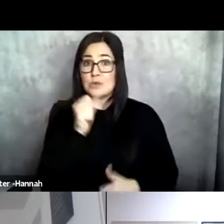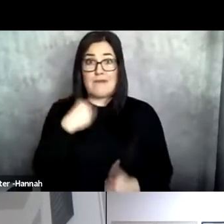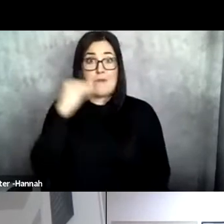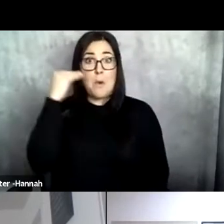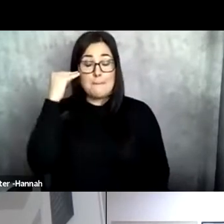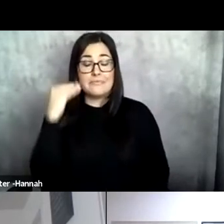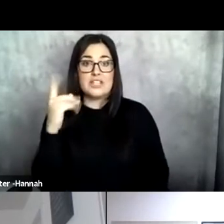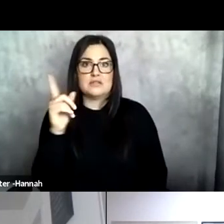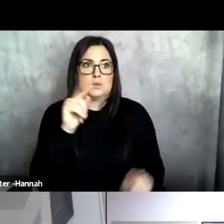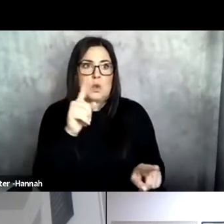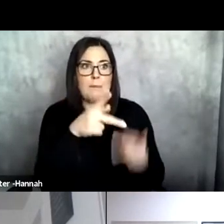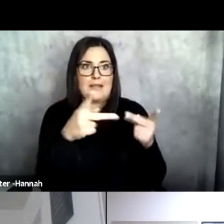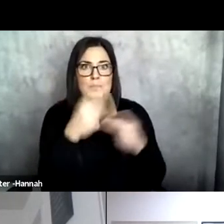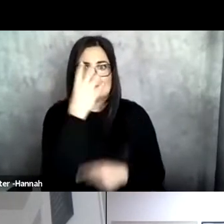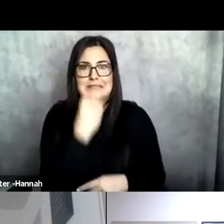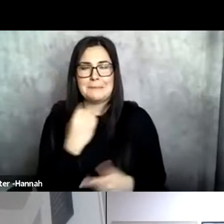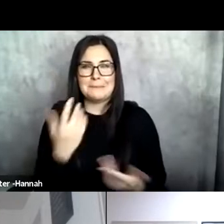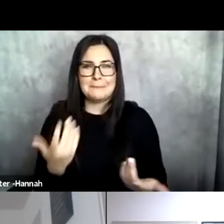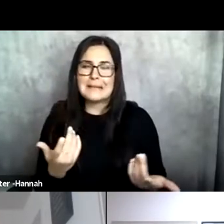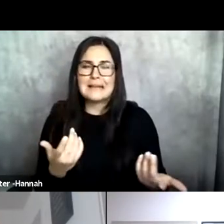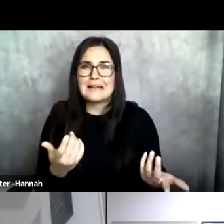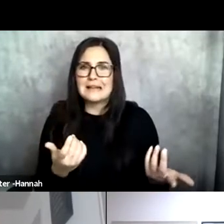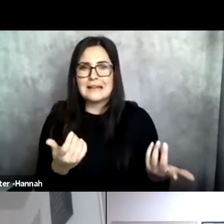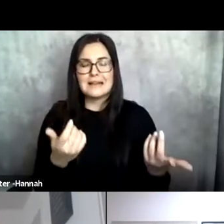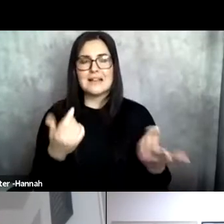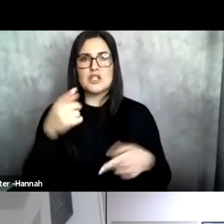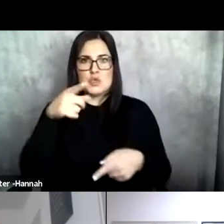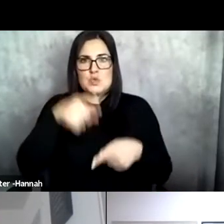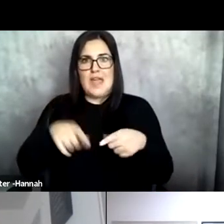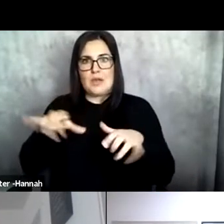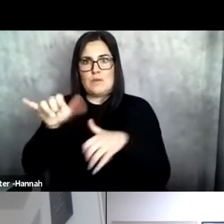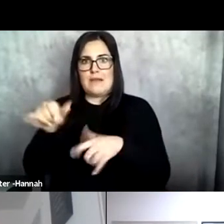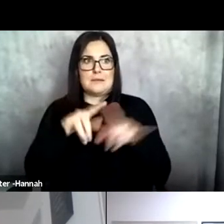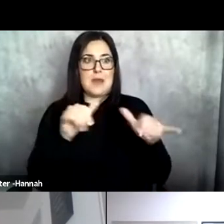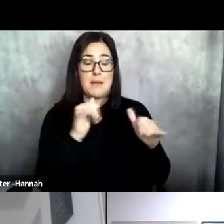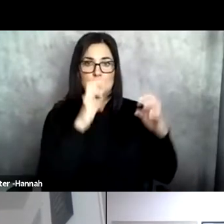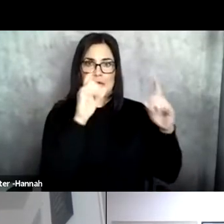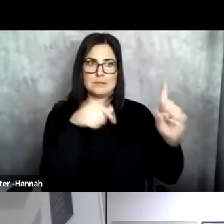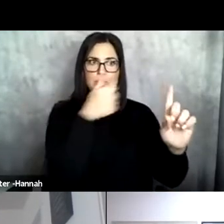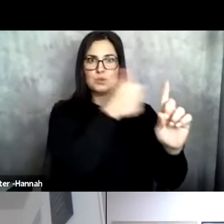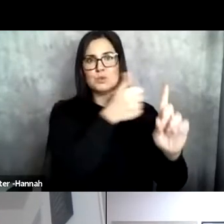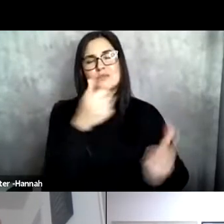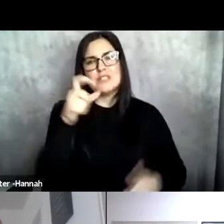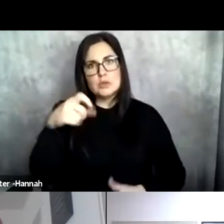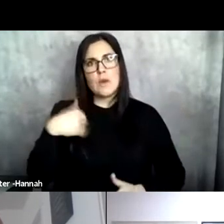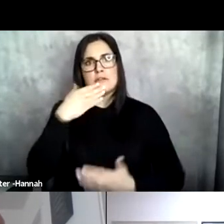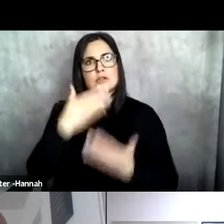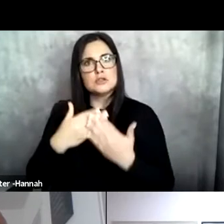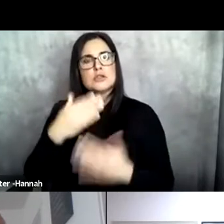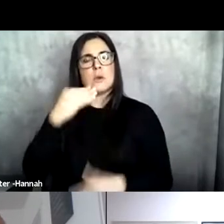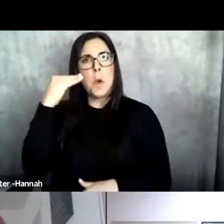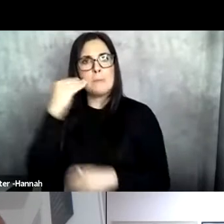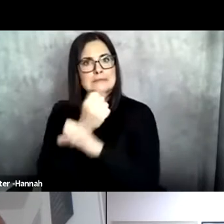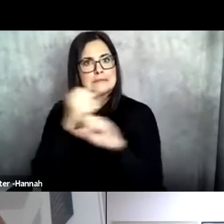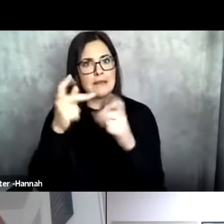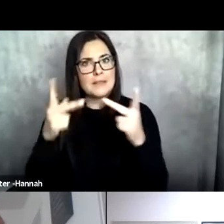somewhere to sleep. And that's not that's not conducive to people's education, right? People need somewhere that's stable. People need somewhere that's going to be